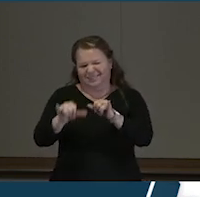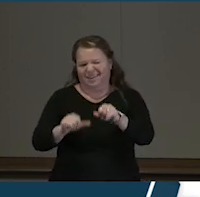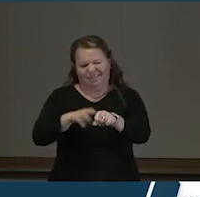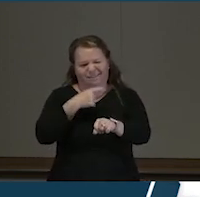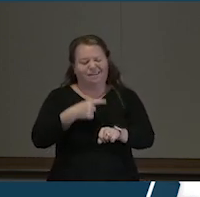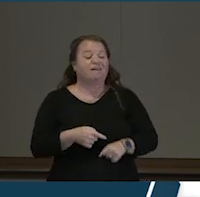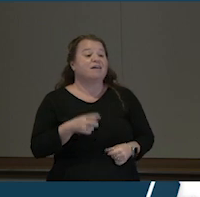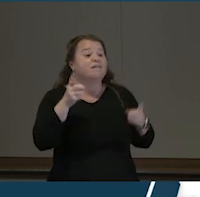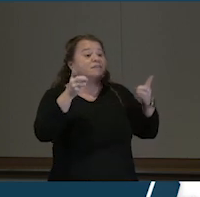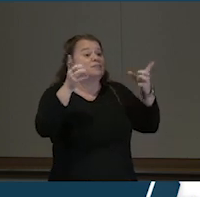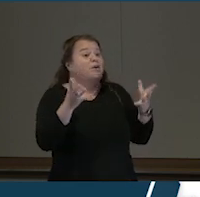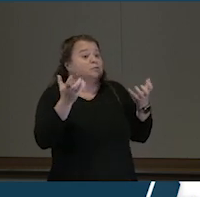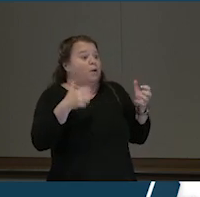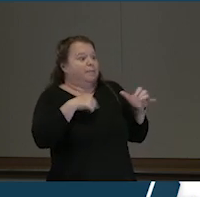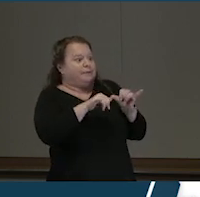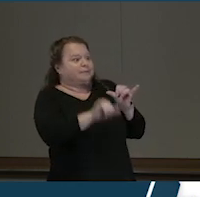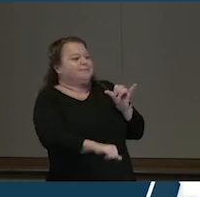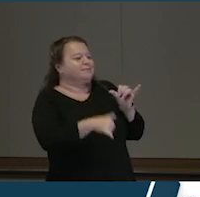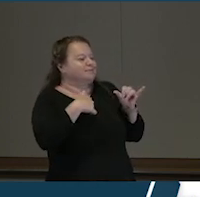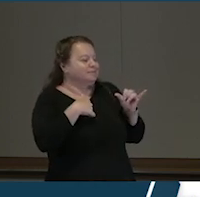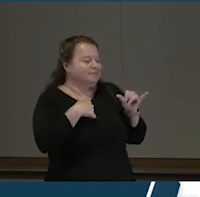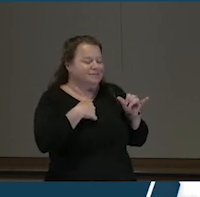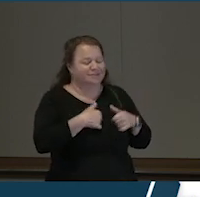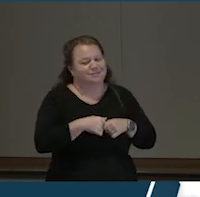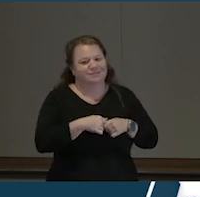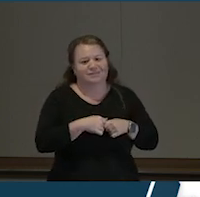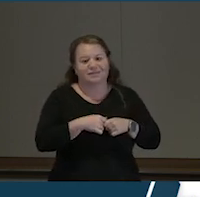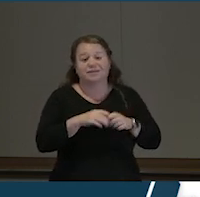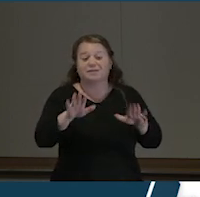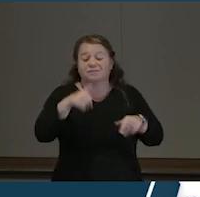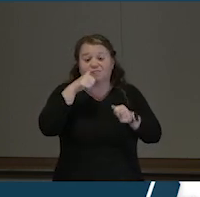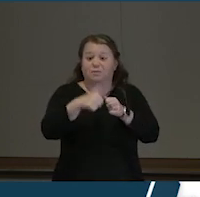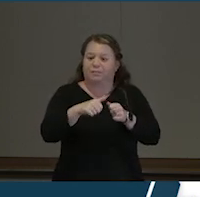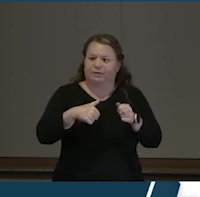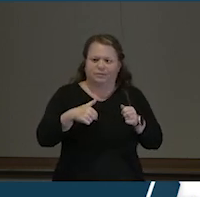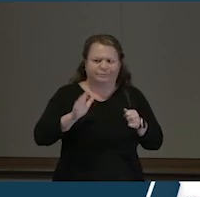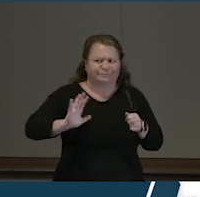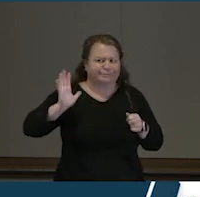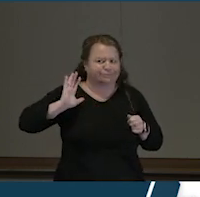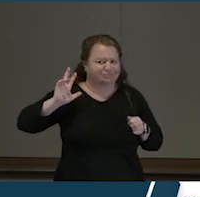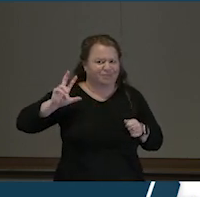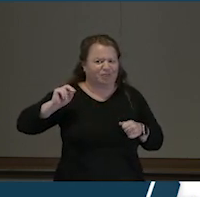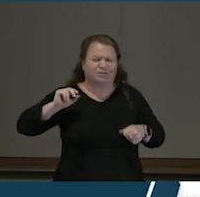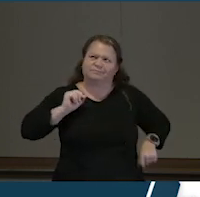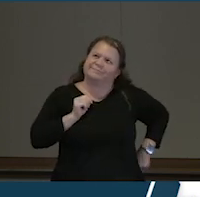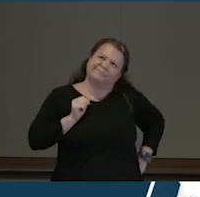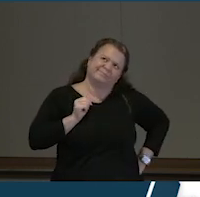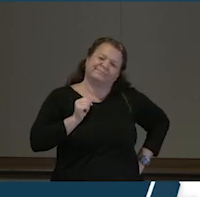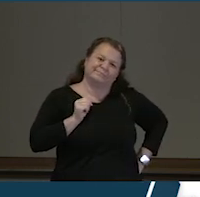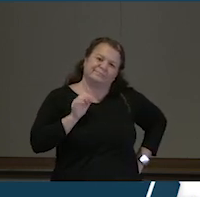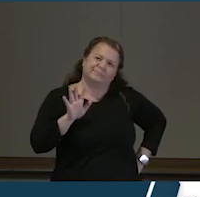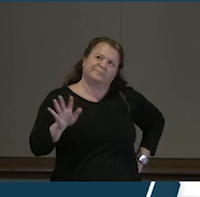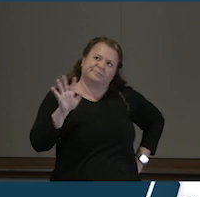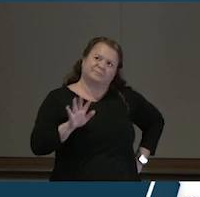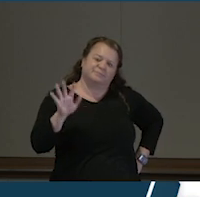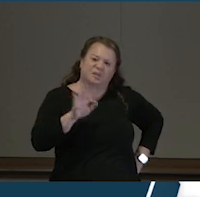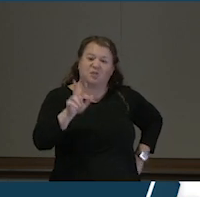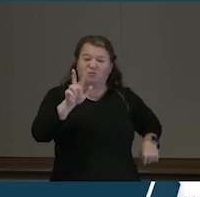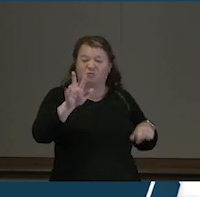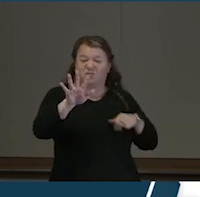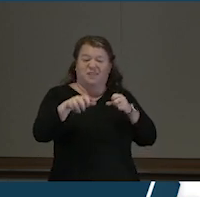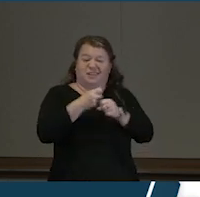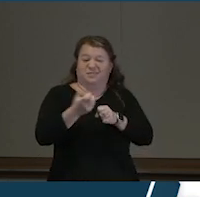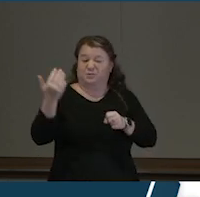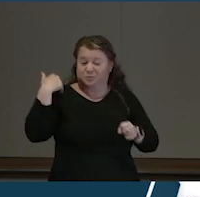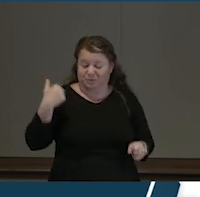The director actually wanted me to stay, because this is, remember, I'm talking 30, let's say I probably worked there about 35